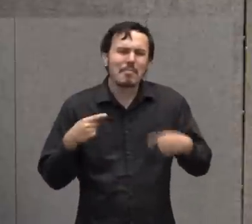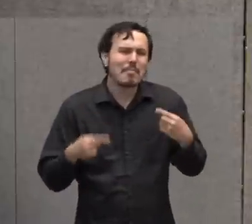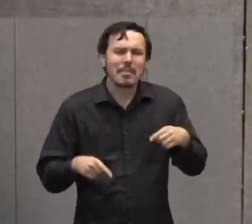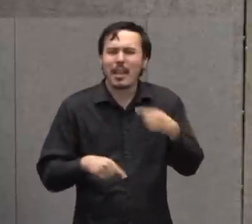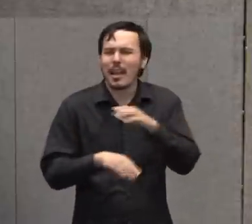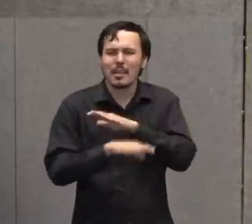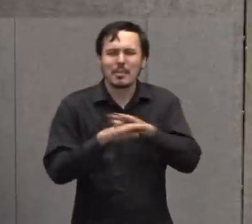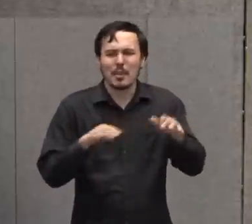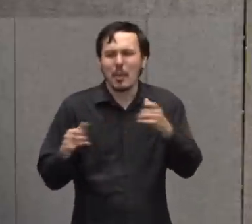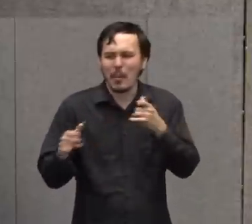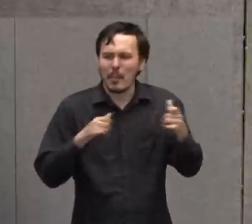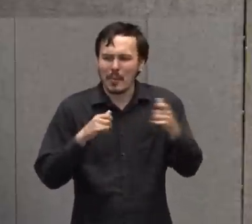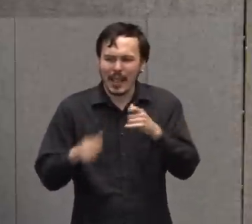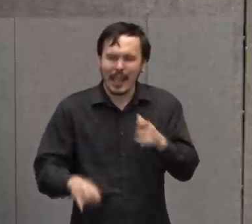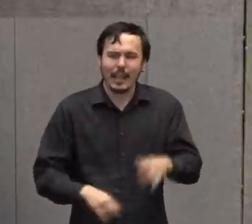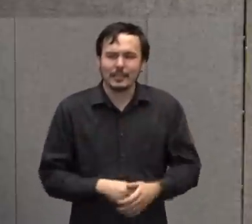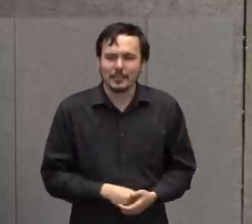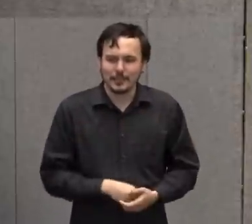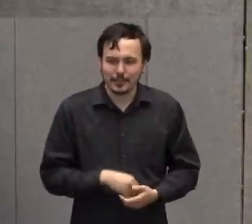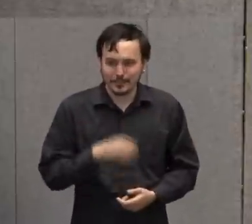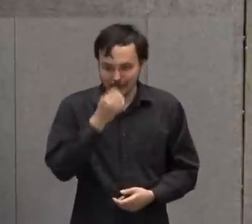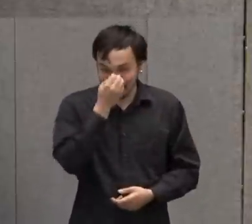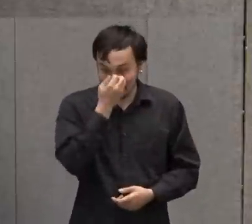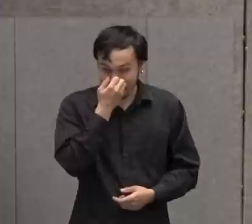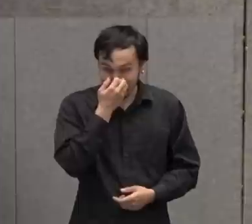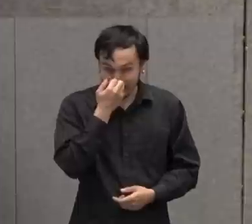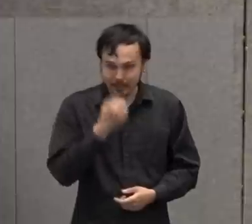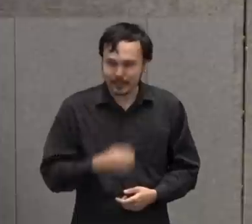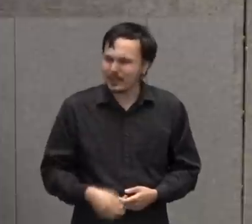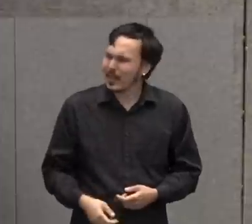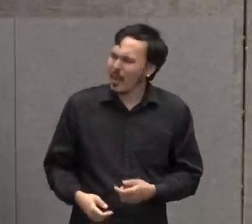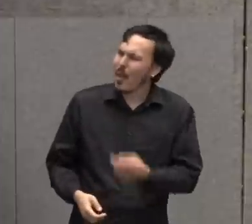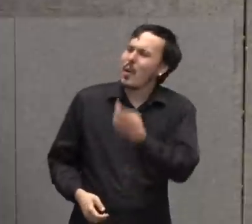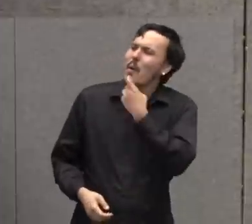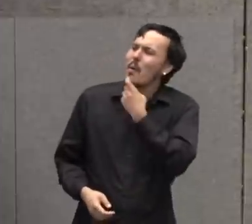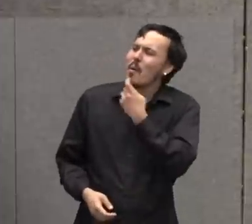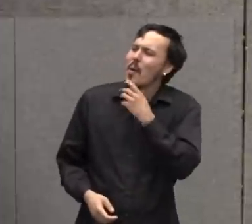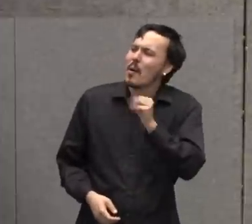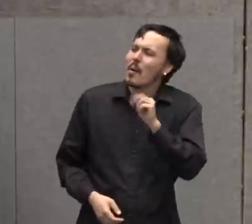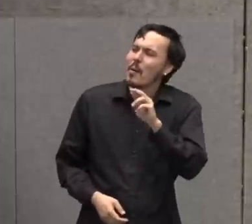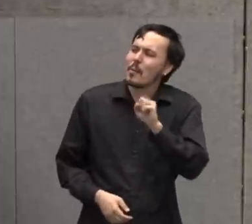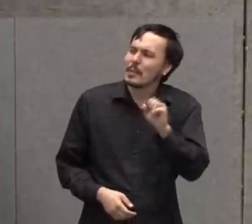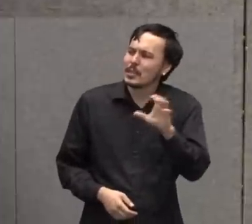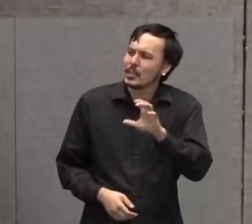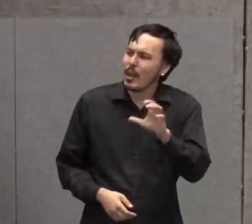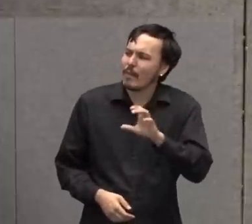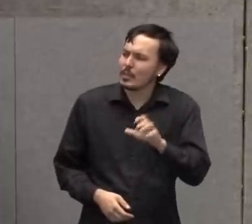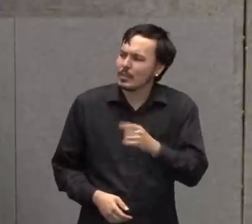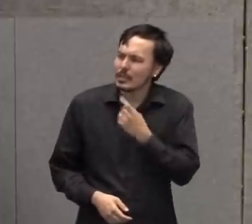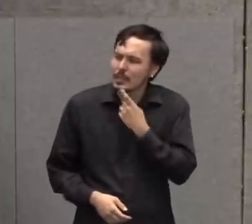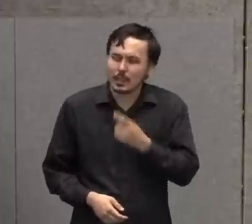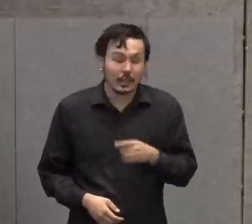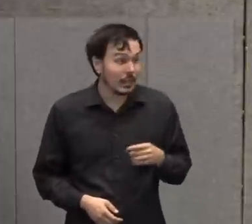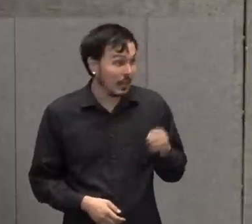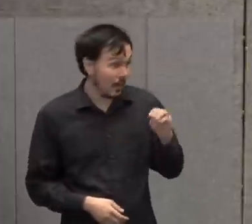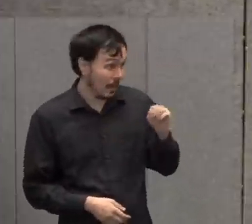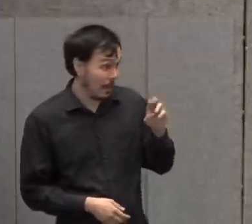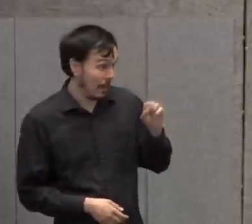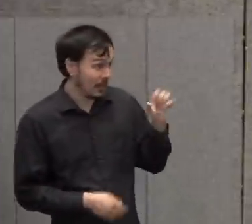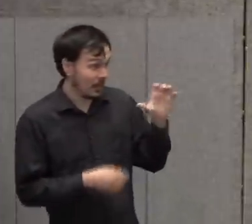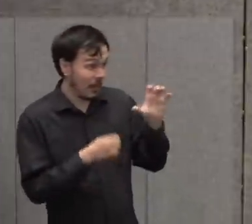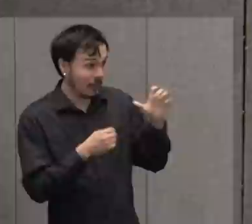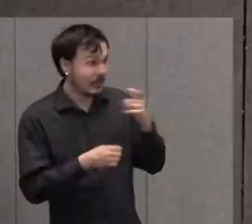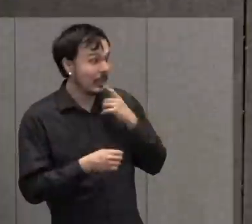Comfort son's wife. "What did you say?" asked Mr. Comfort. "I said," Mrs. Comfort